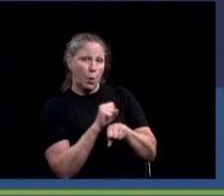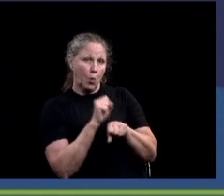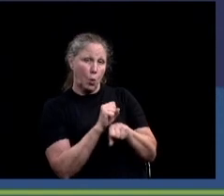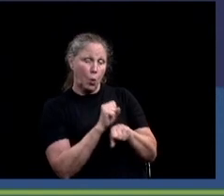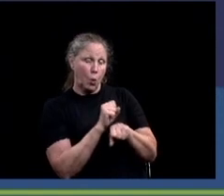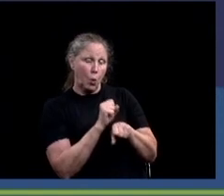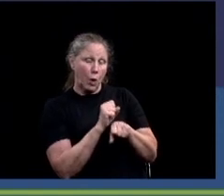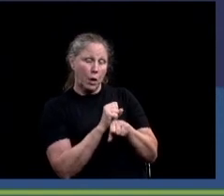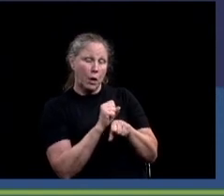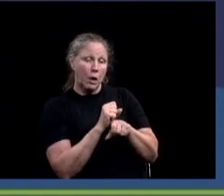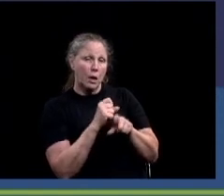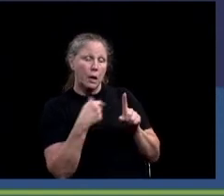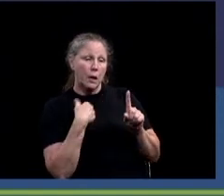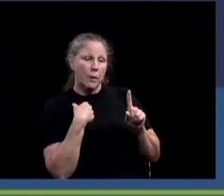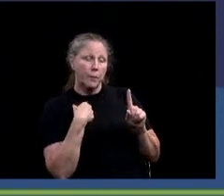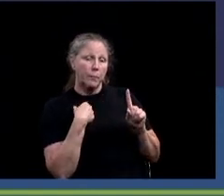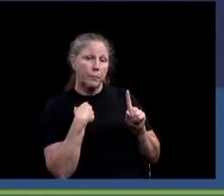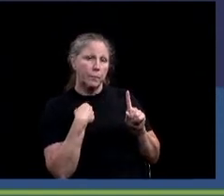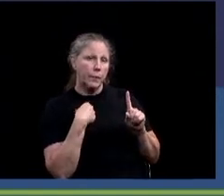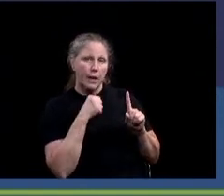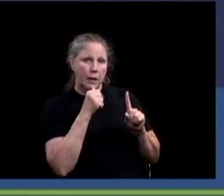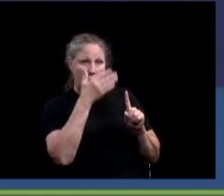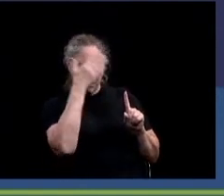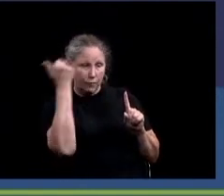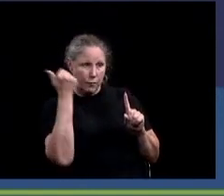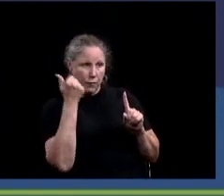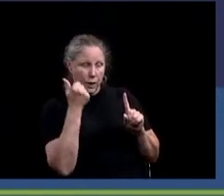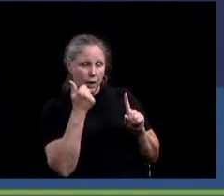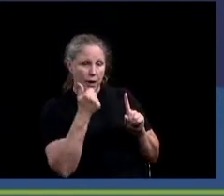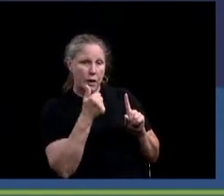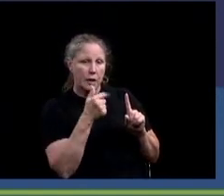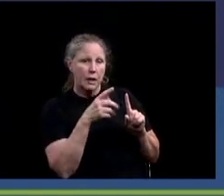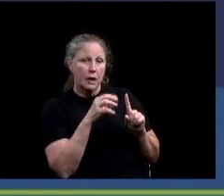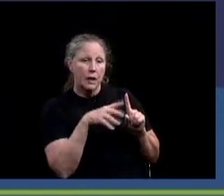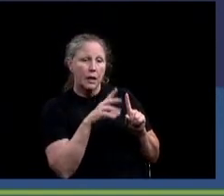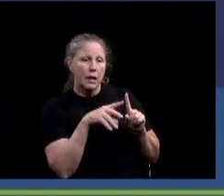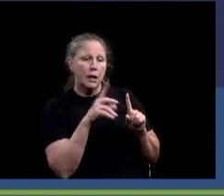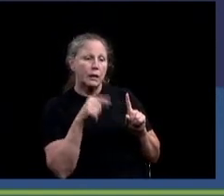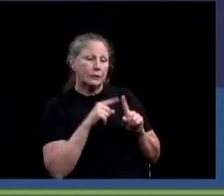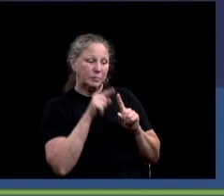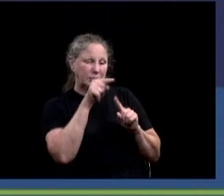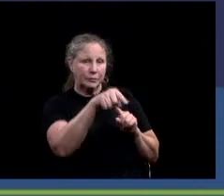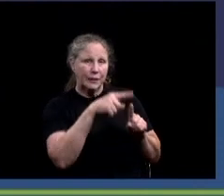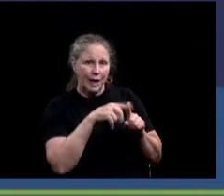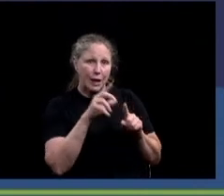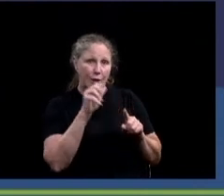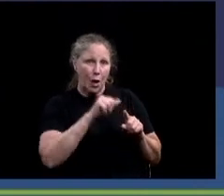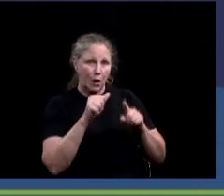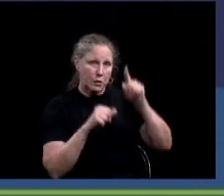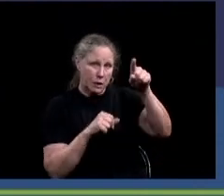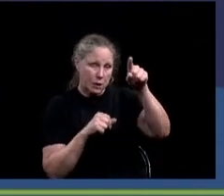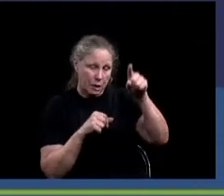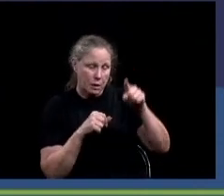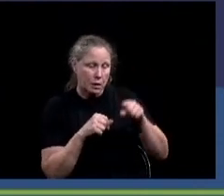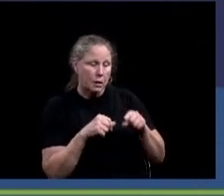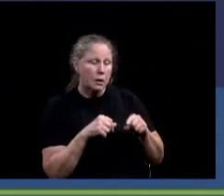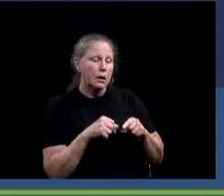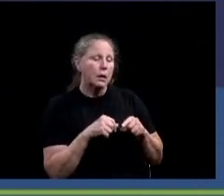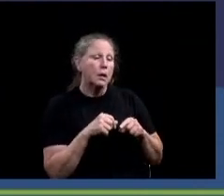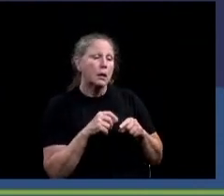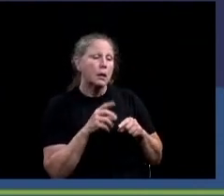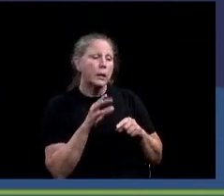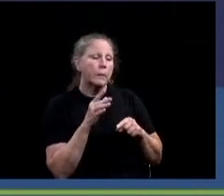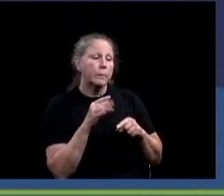Houston Tillotson right down the street in Austin. Yes, ma'am. I'm curious. So, like, I know